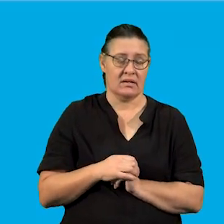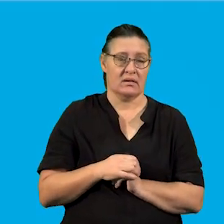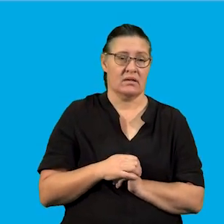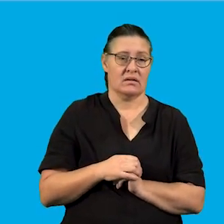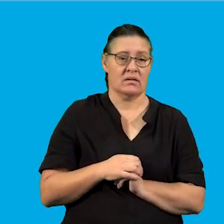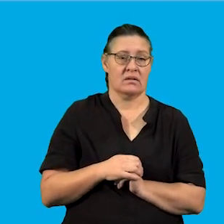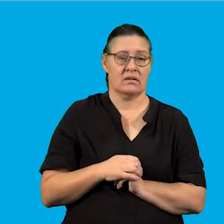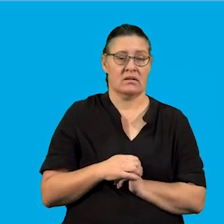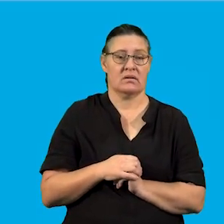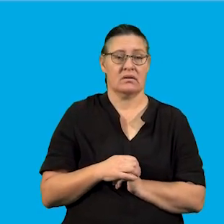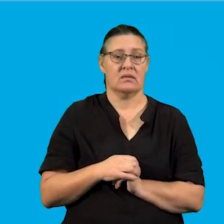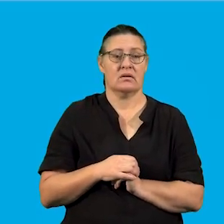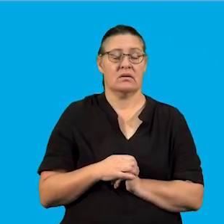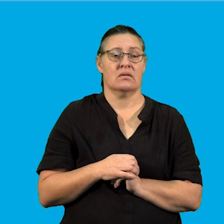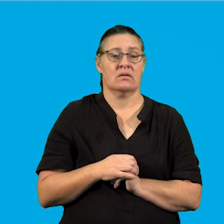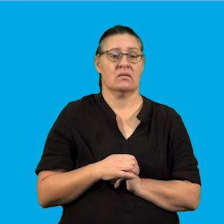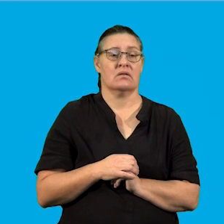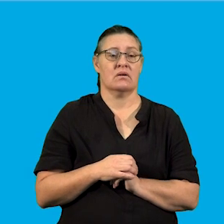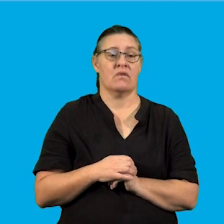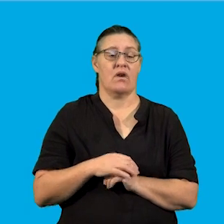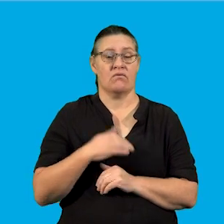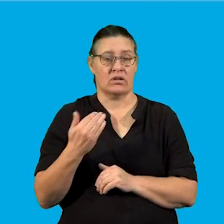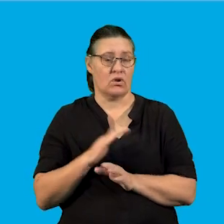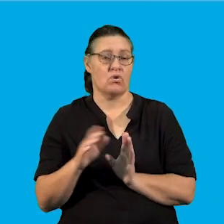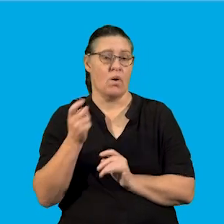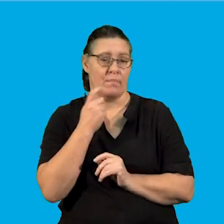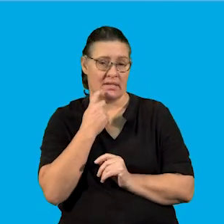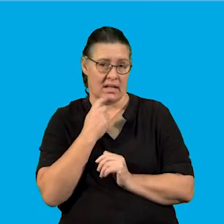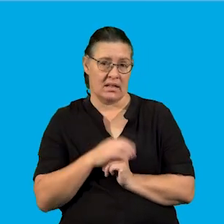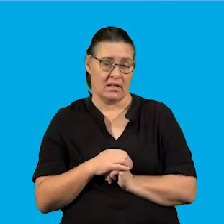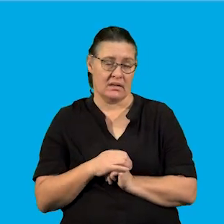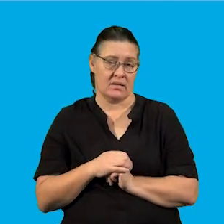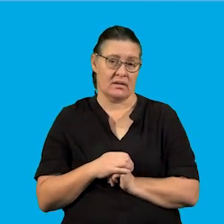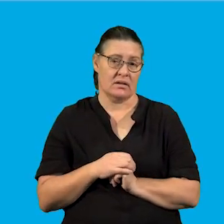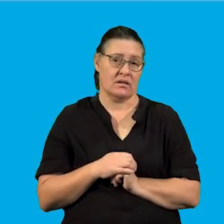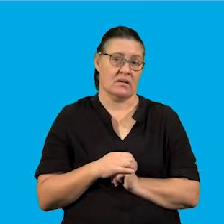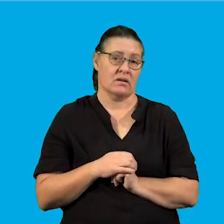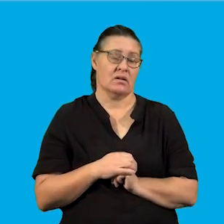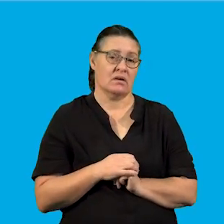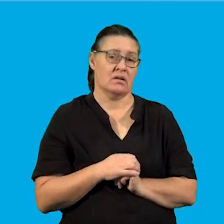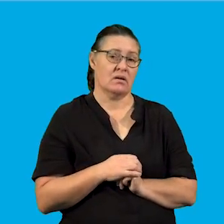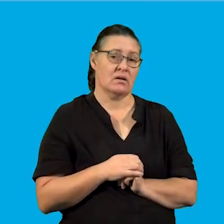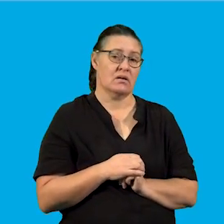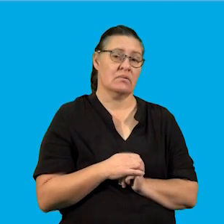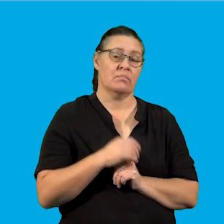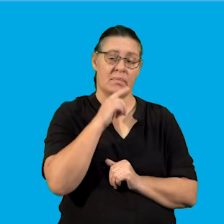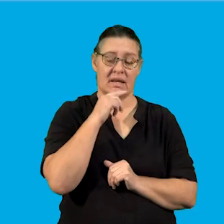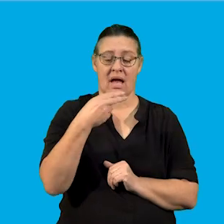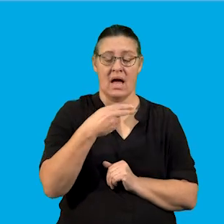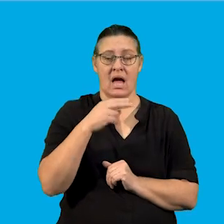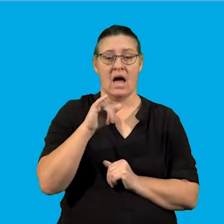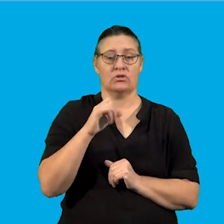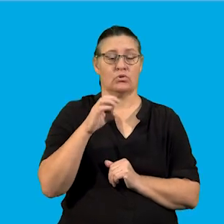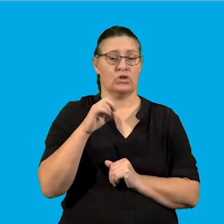oxygen also found on the right-hand side of the periodic table, also a nonmetal. The trick here, or the tricky part, is with regards to the